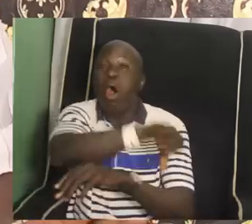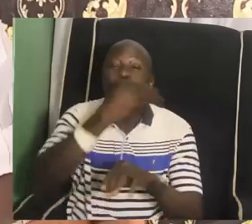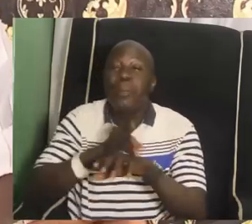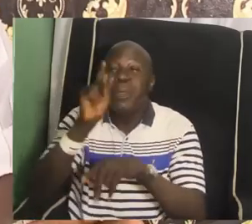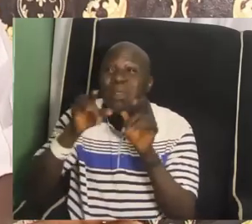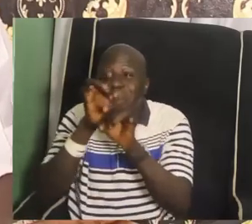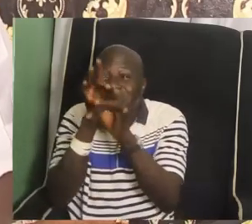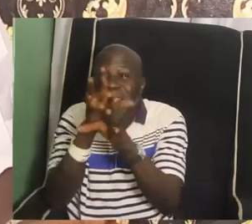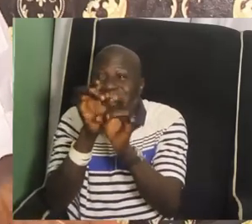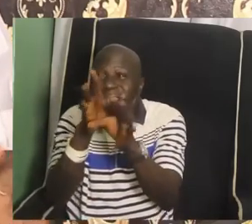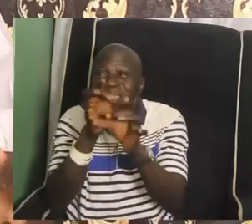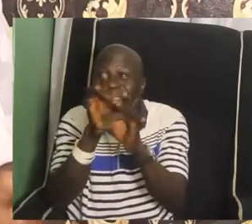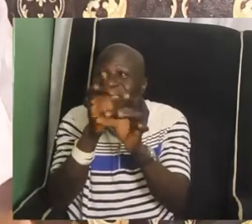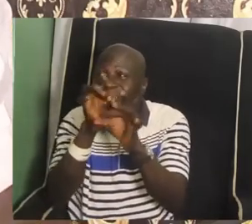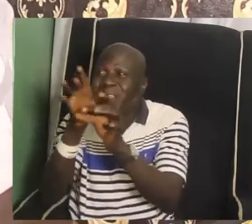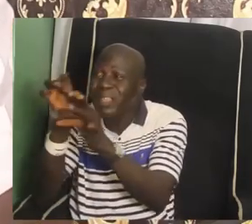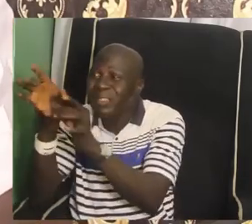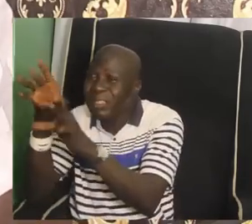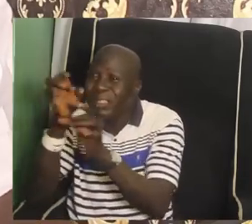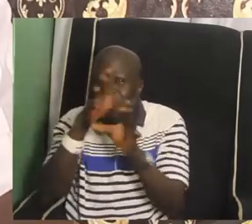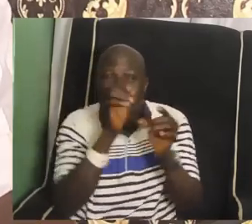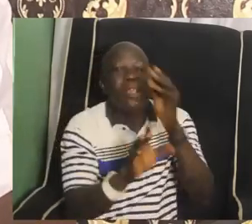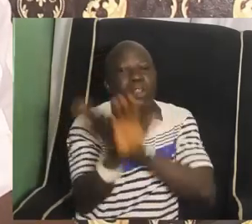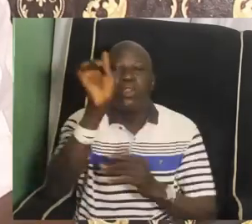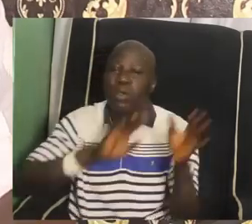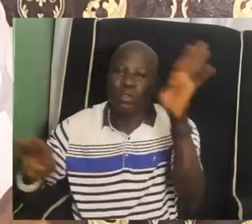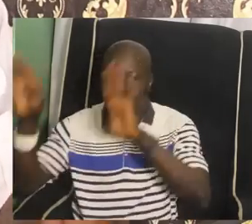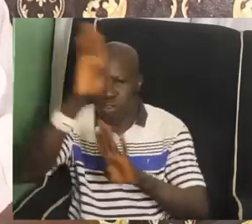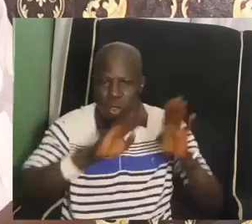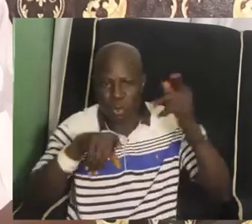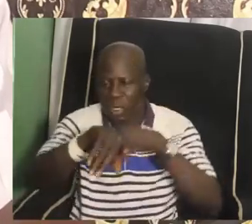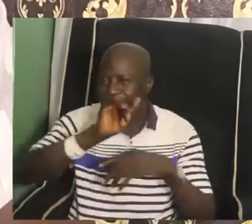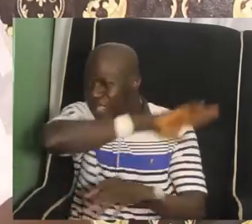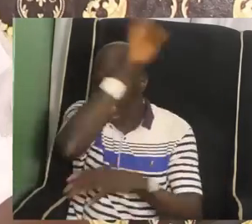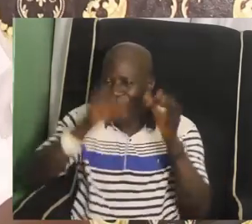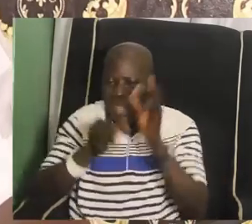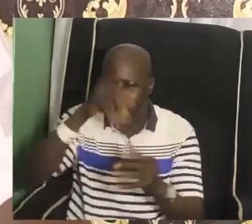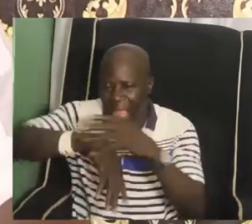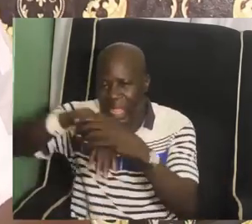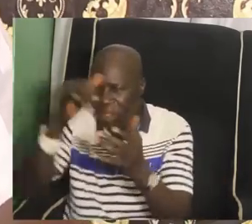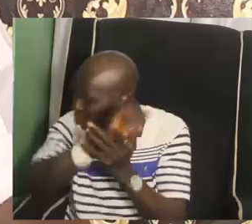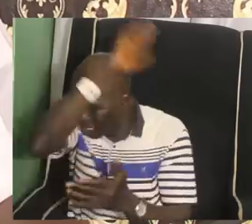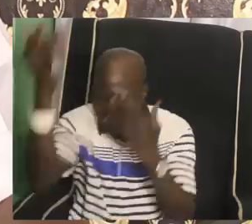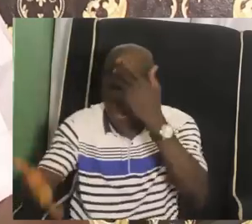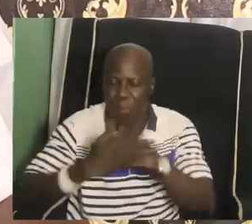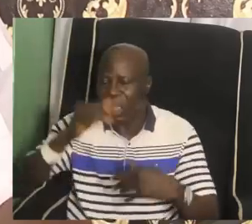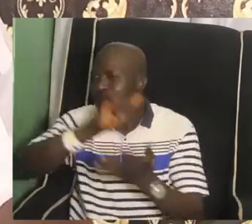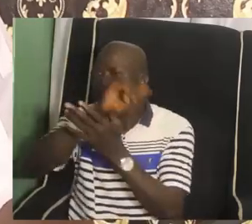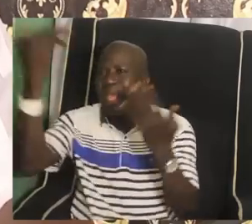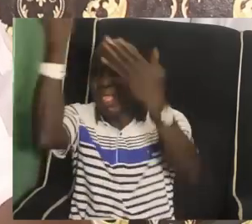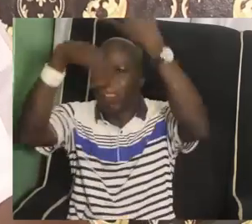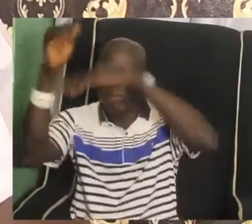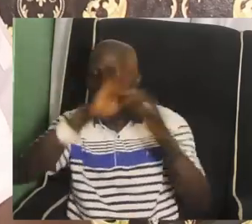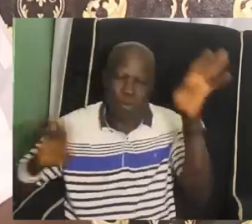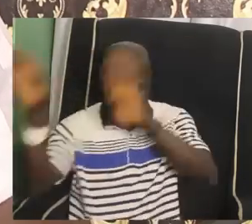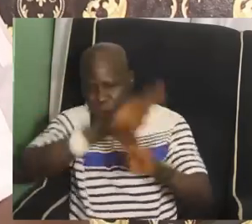The people that hate you are going to go. Mama jo won lenu. God say he will torment them. Mama jade won re gbadun. What they are going now they will not be happy. Mama jo won lenu. Heaven